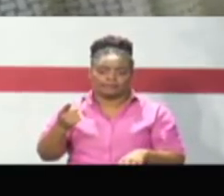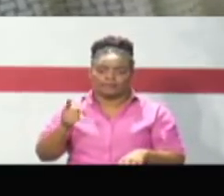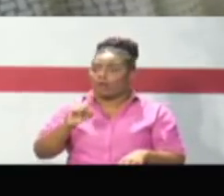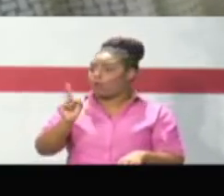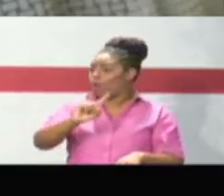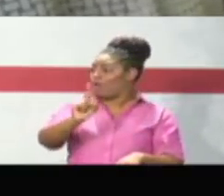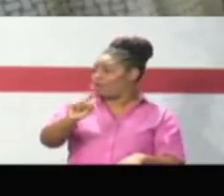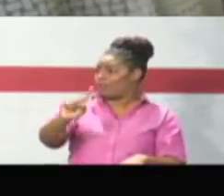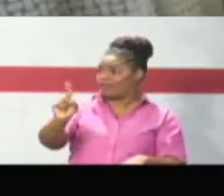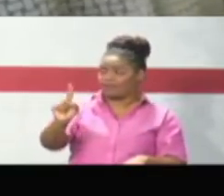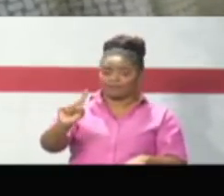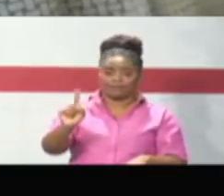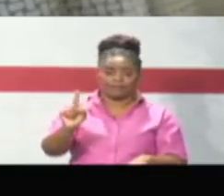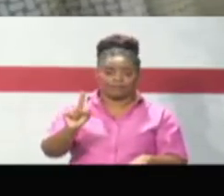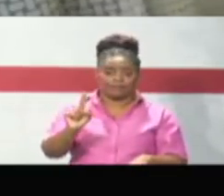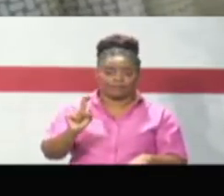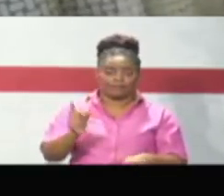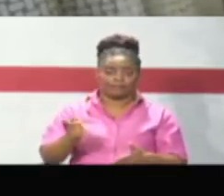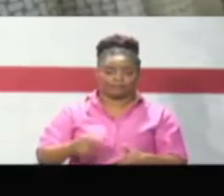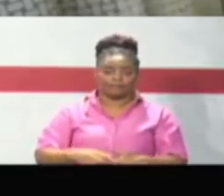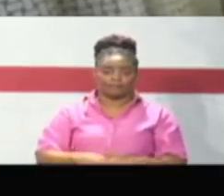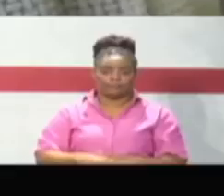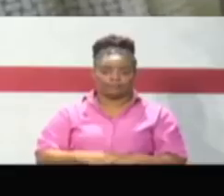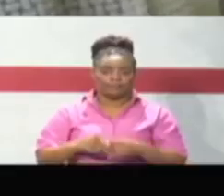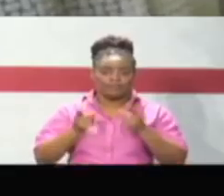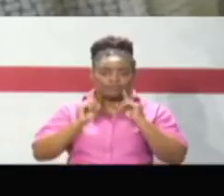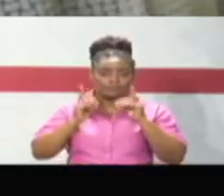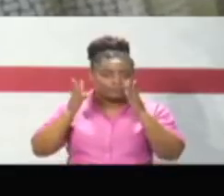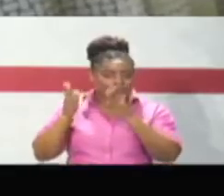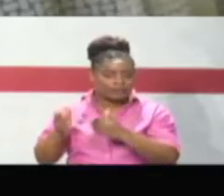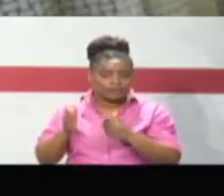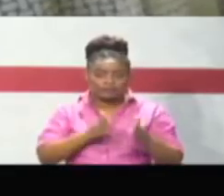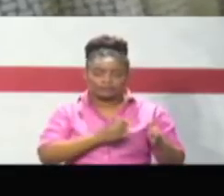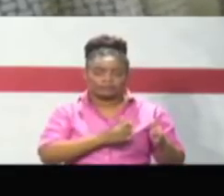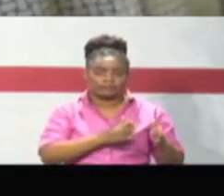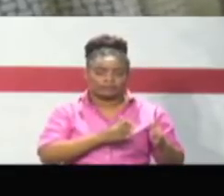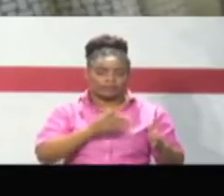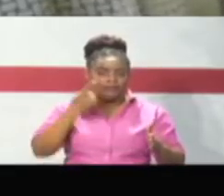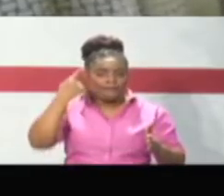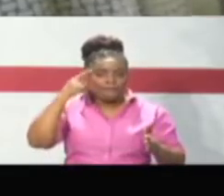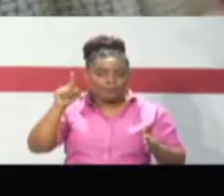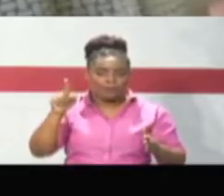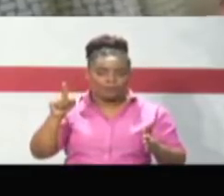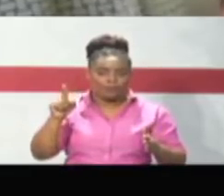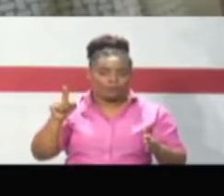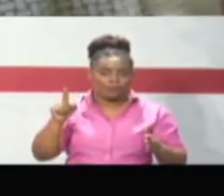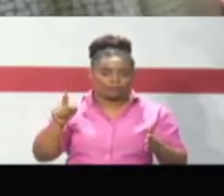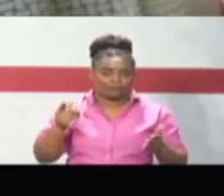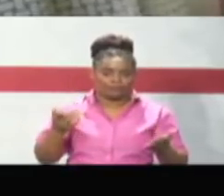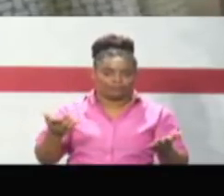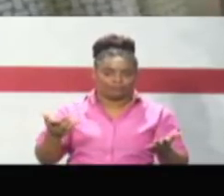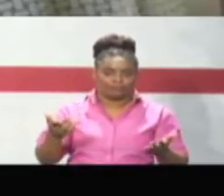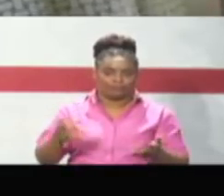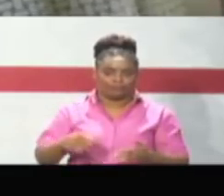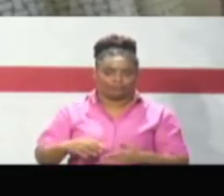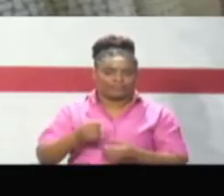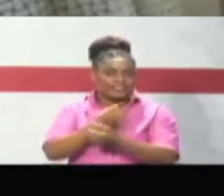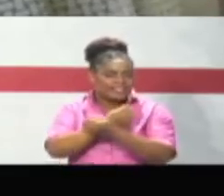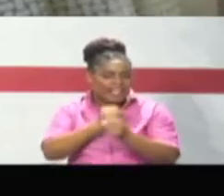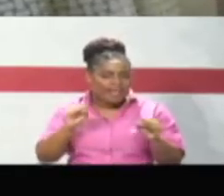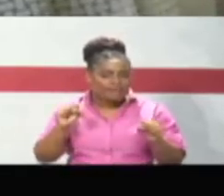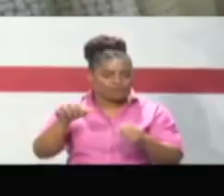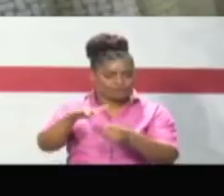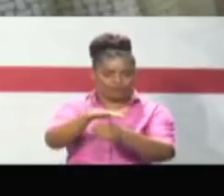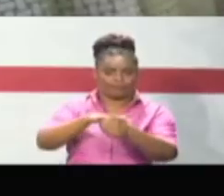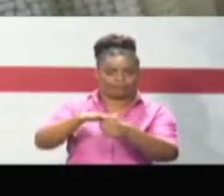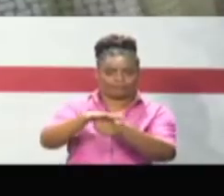reached in any discussions or planning for the implementation of these virtual safe zones that the Prime Minister would have mentioned